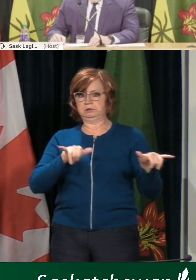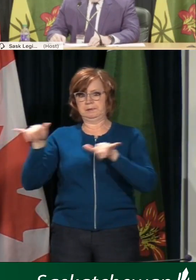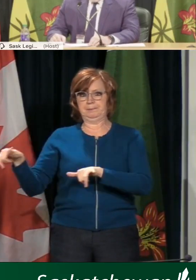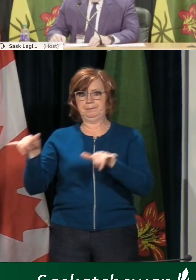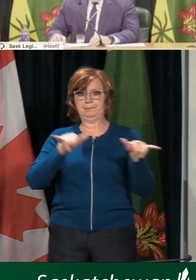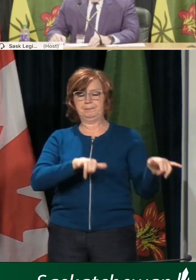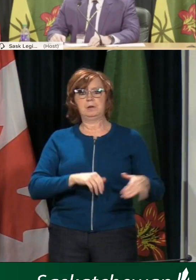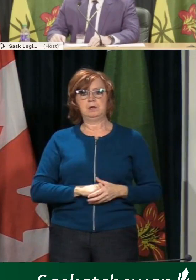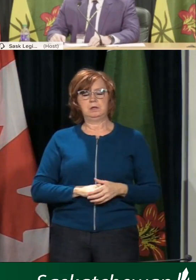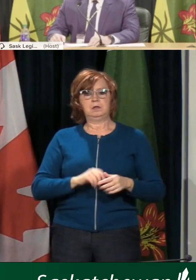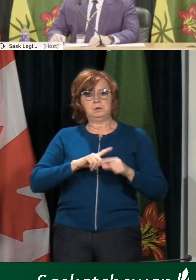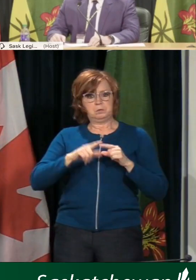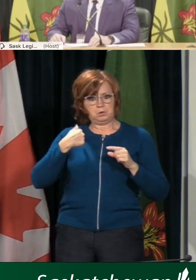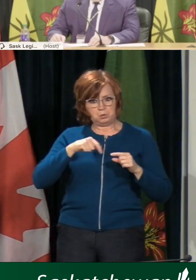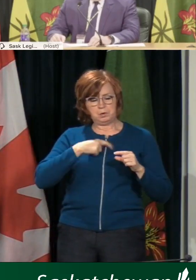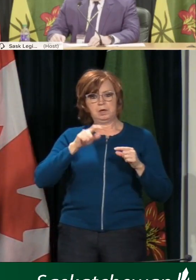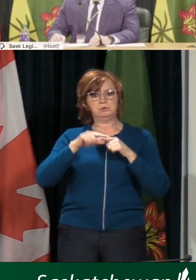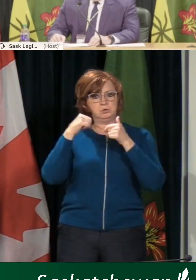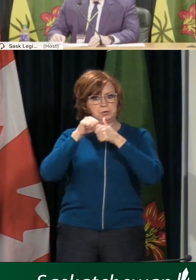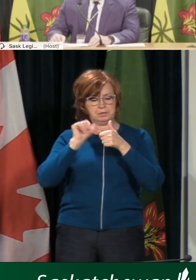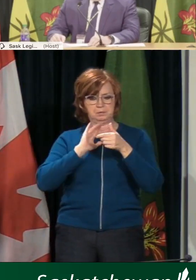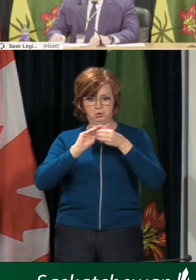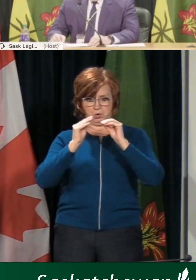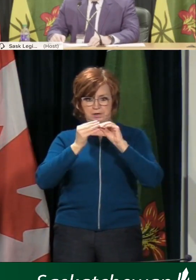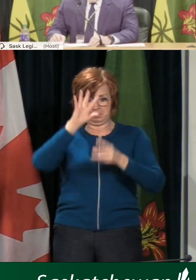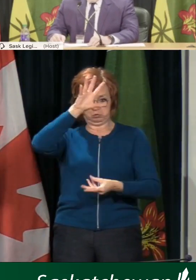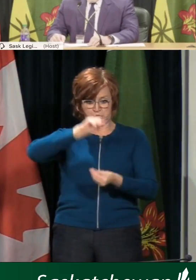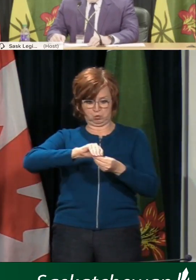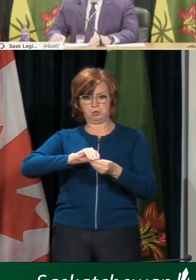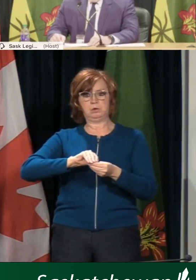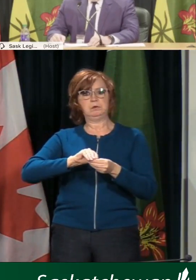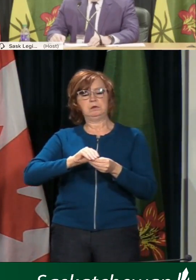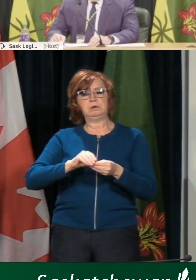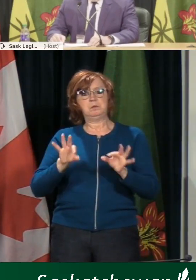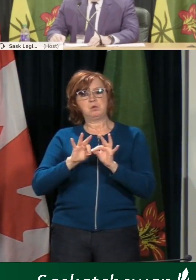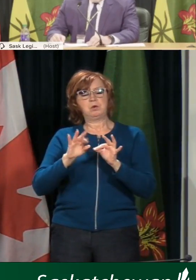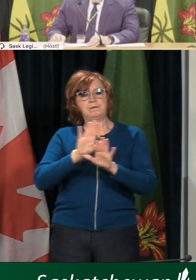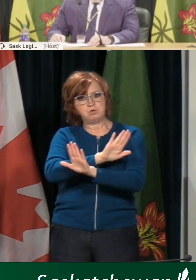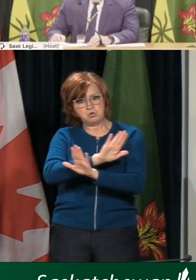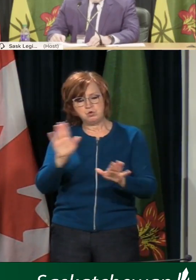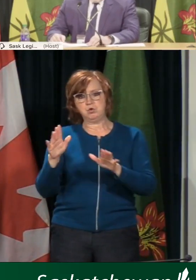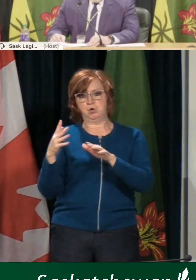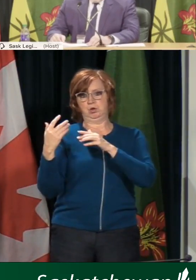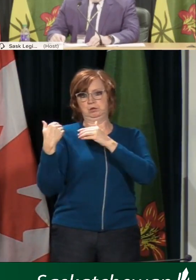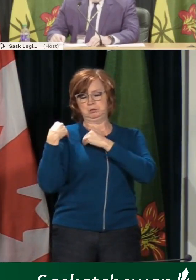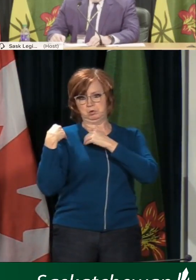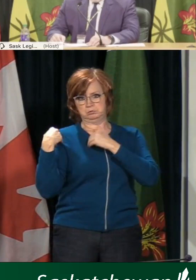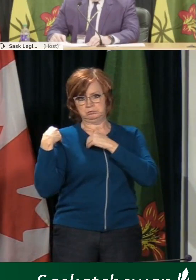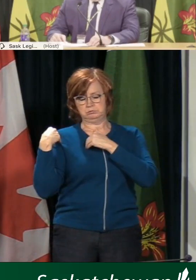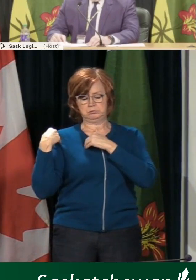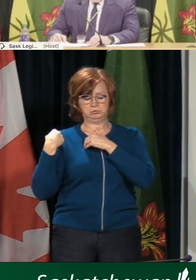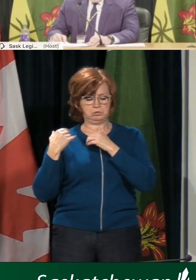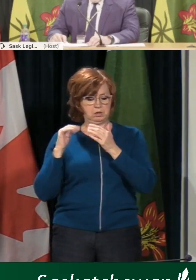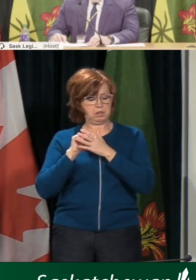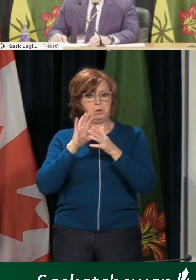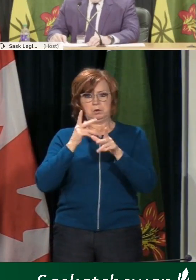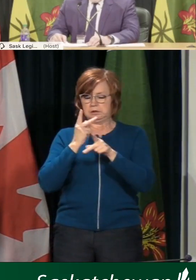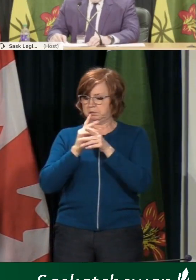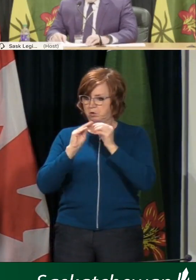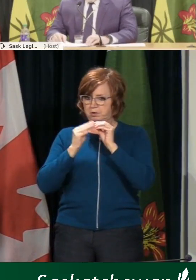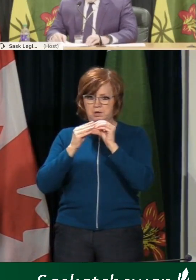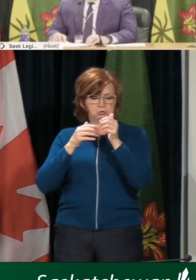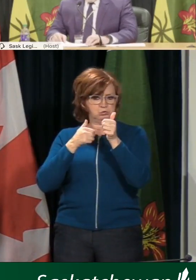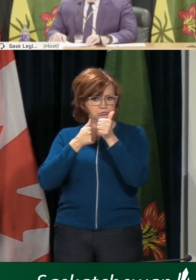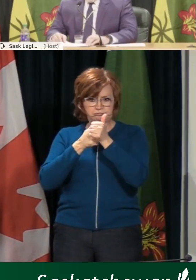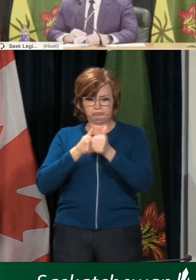and how every person's actions contribute to them are critical to help us keep ahead of the virus. I'm joined on the line